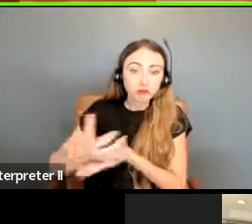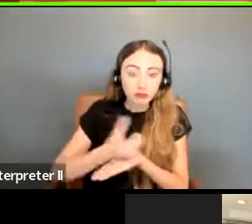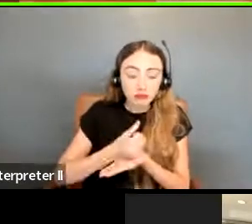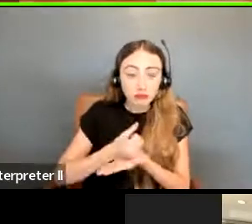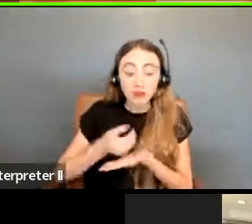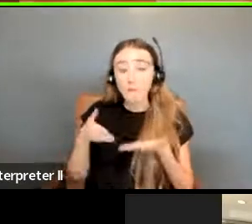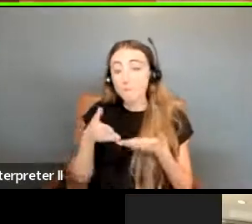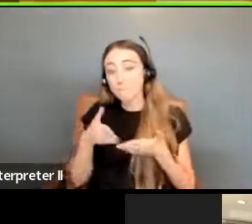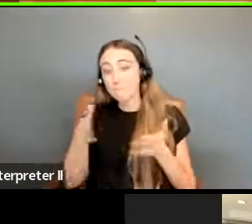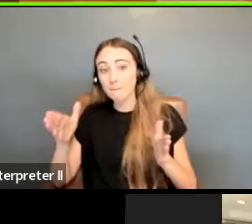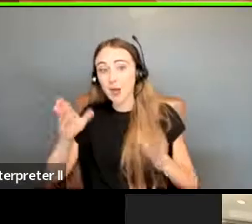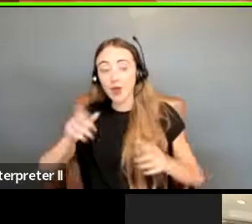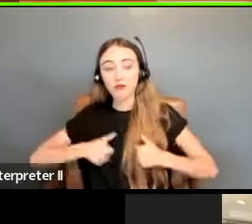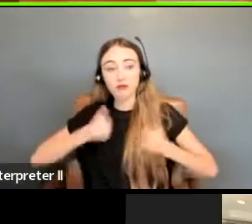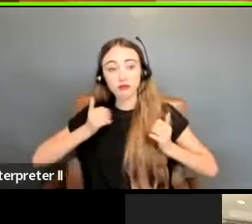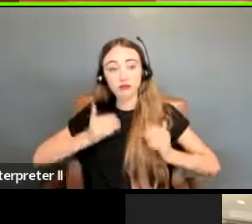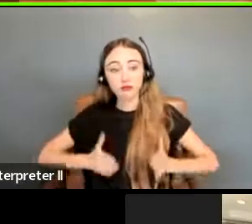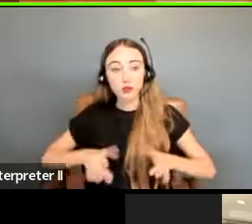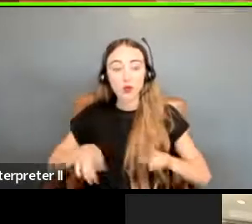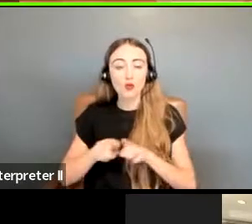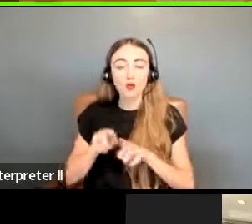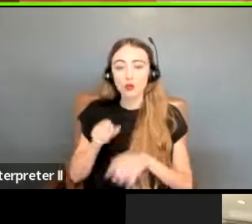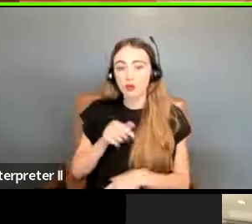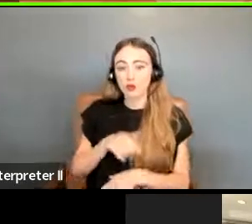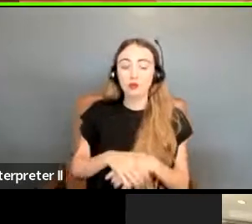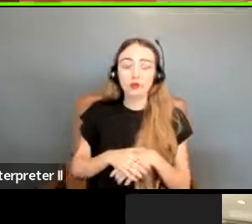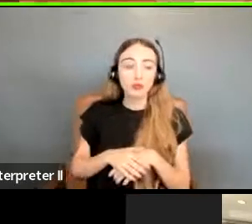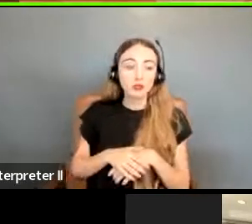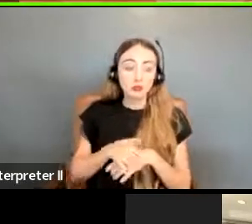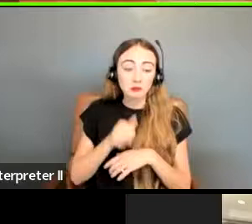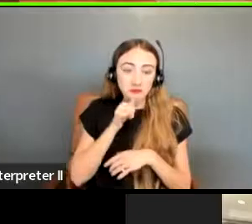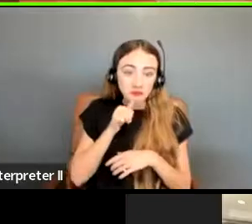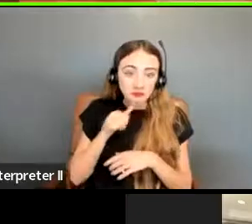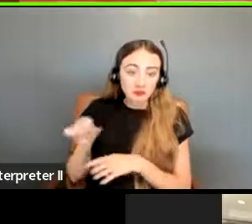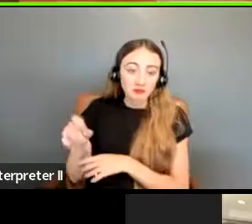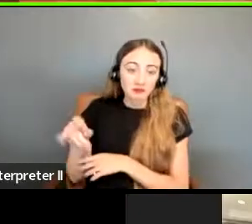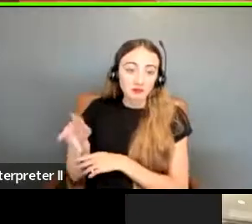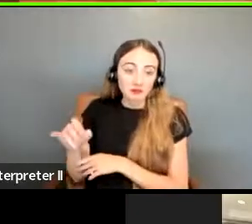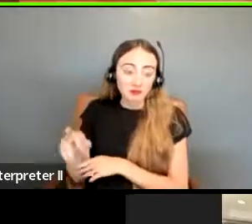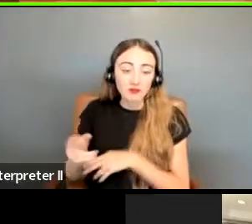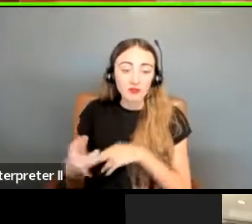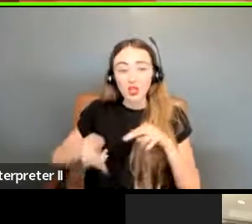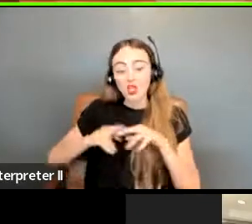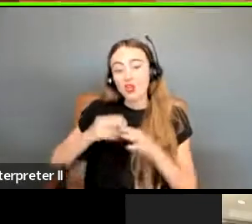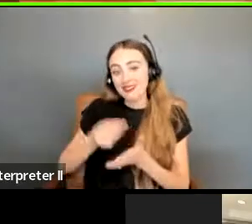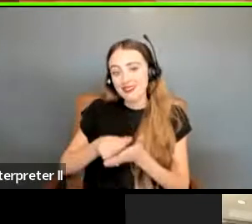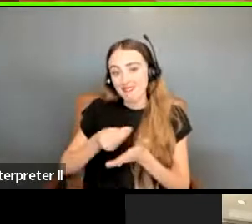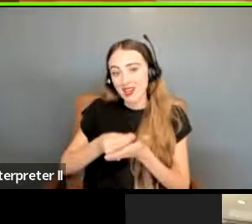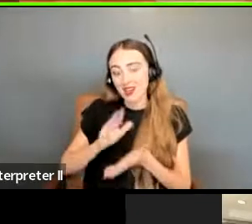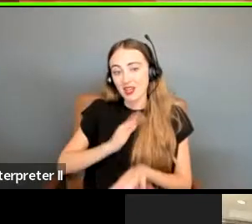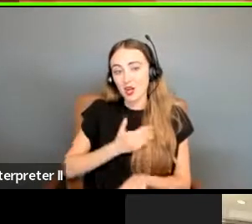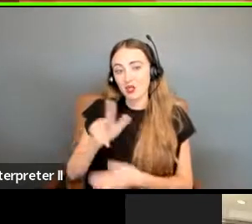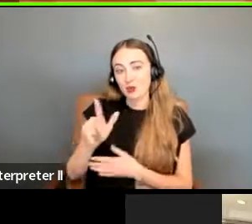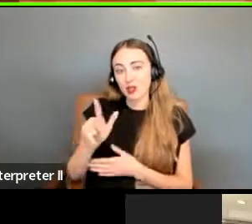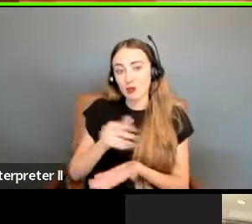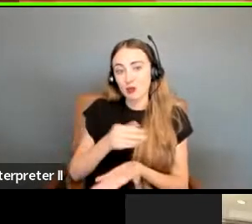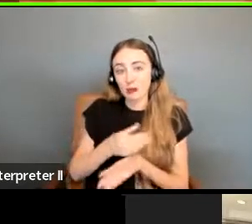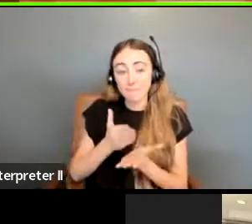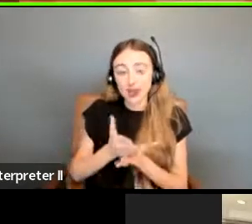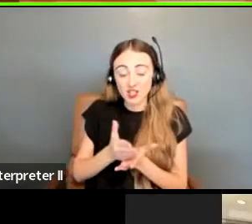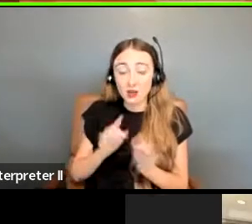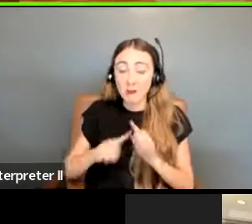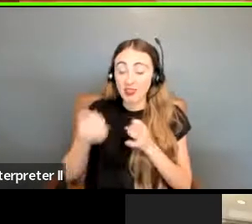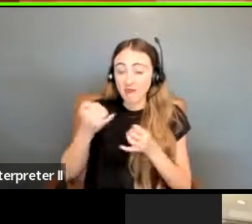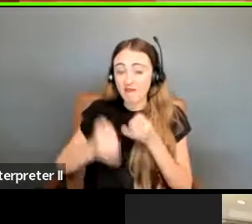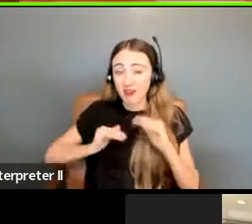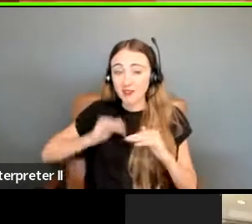and private sectors and including the work of the council to expedite and increase funding in the 23 budget. One of the final steps